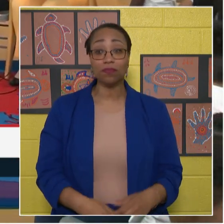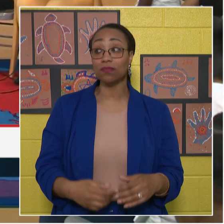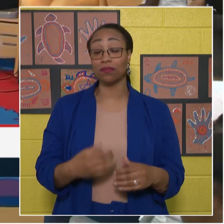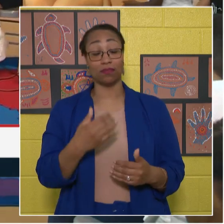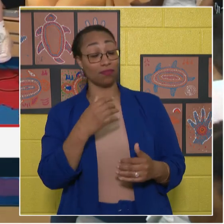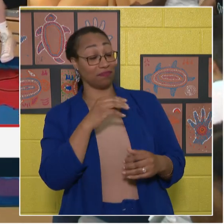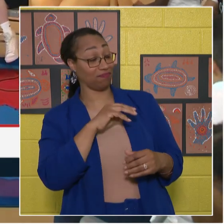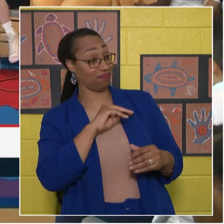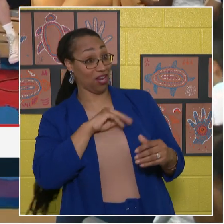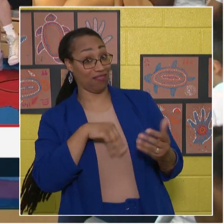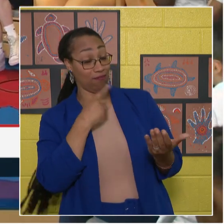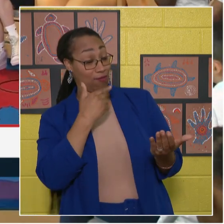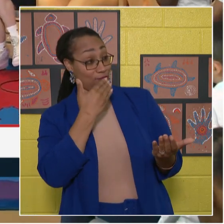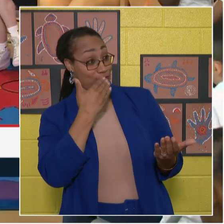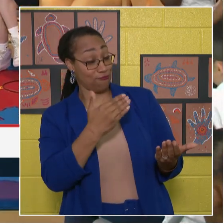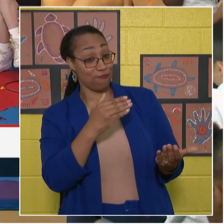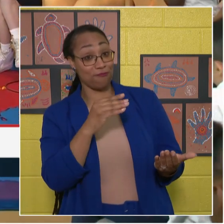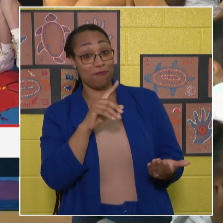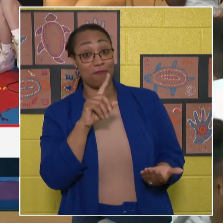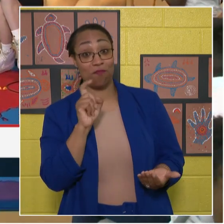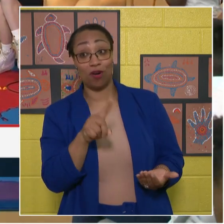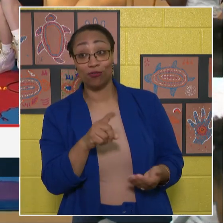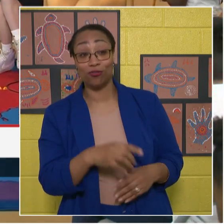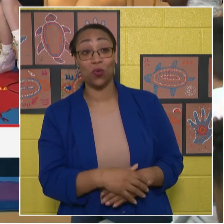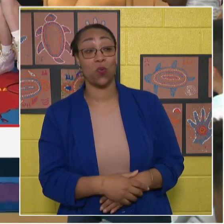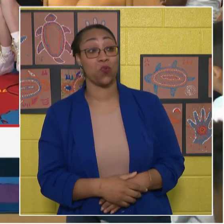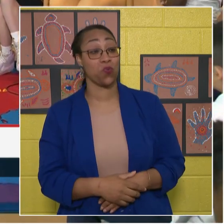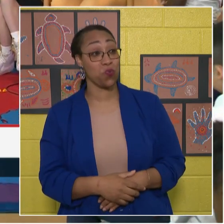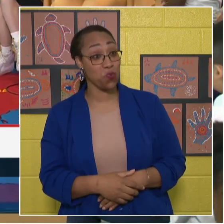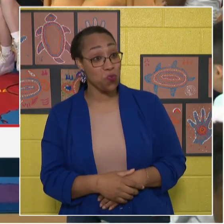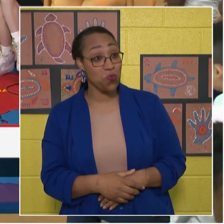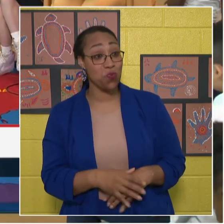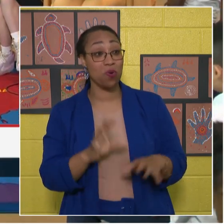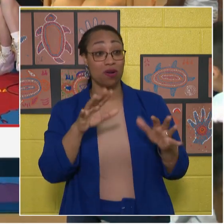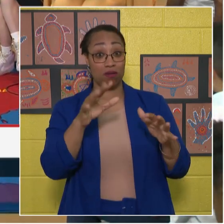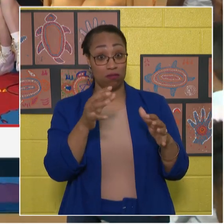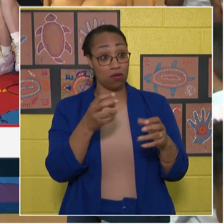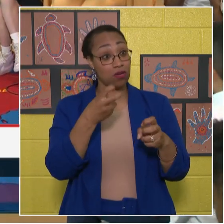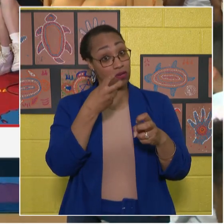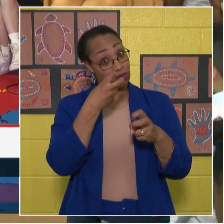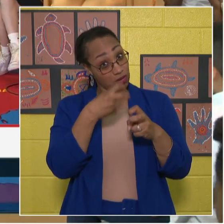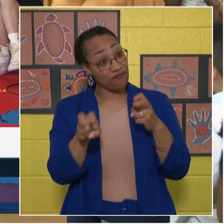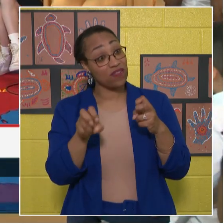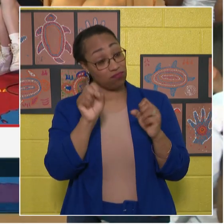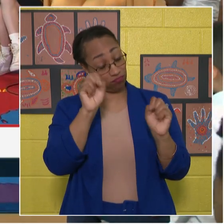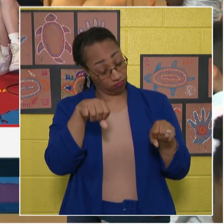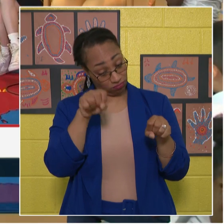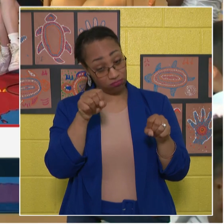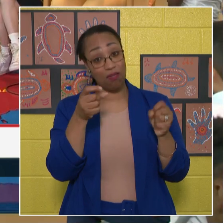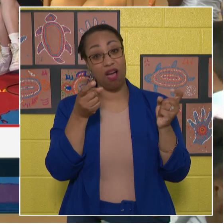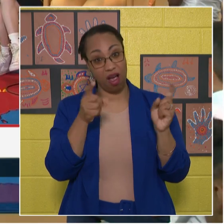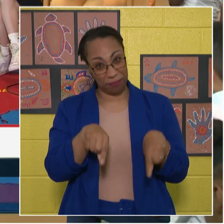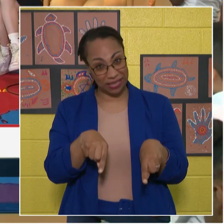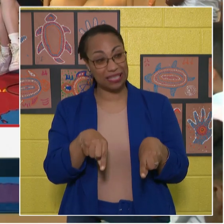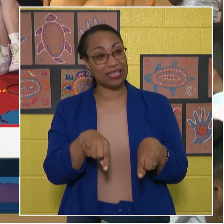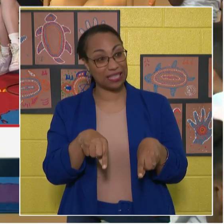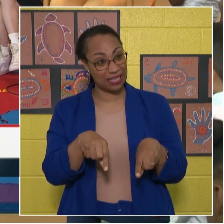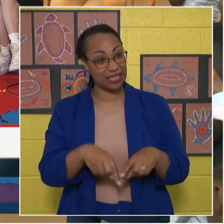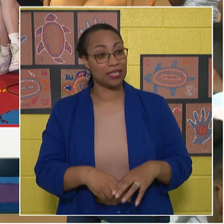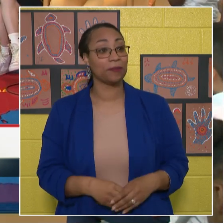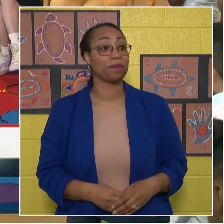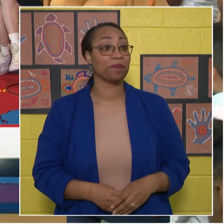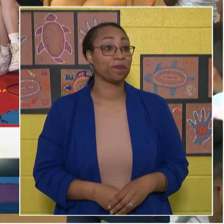There are a lot of tough things that can happen when you are mayor. We are a big